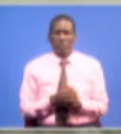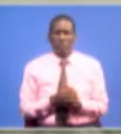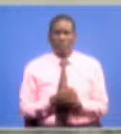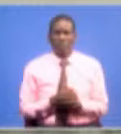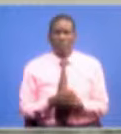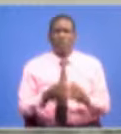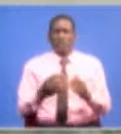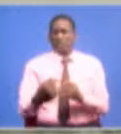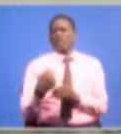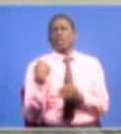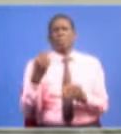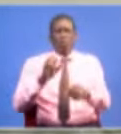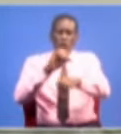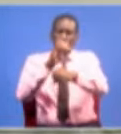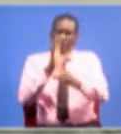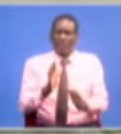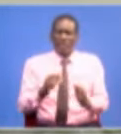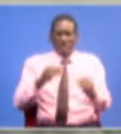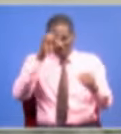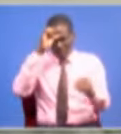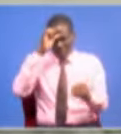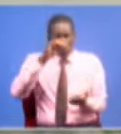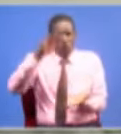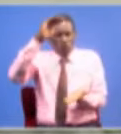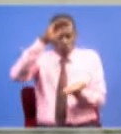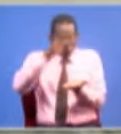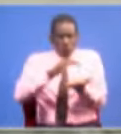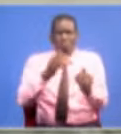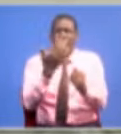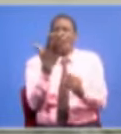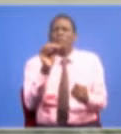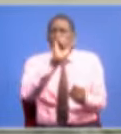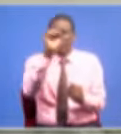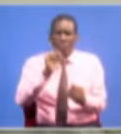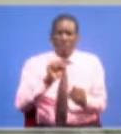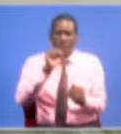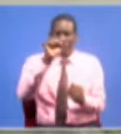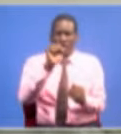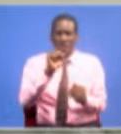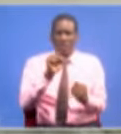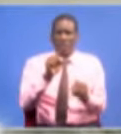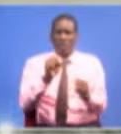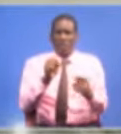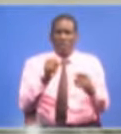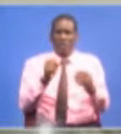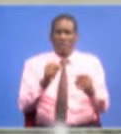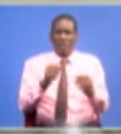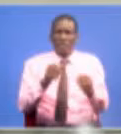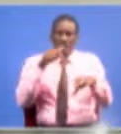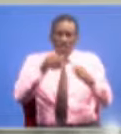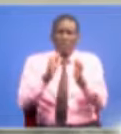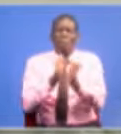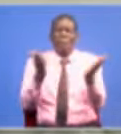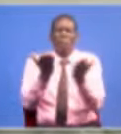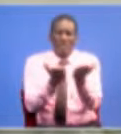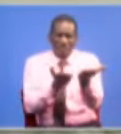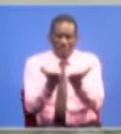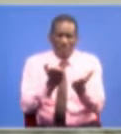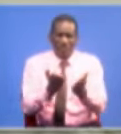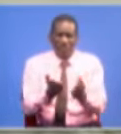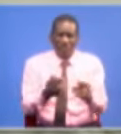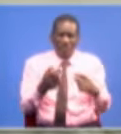The number of advisors in government shall be reduced by 50% within the public service